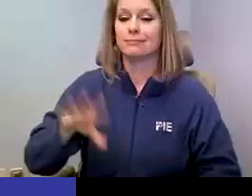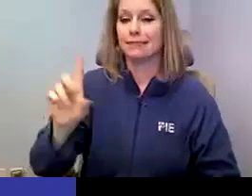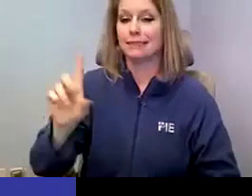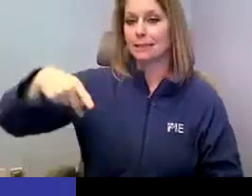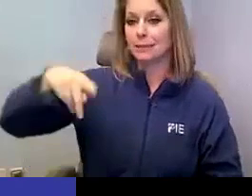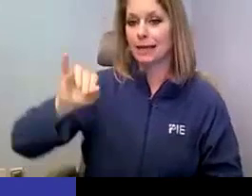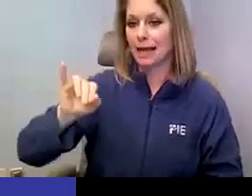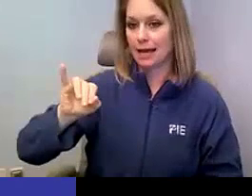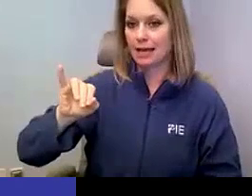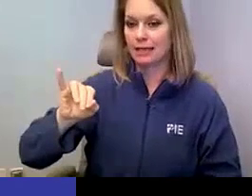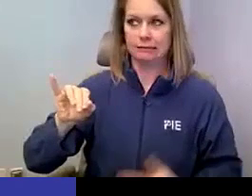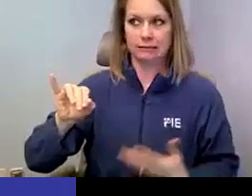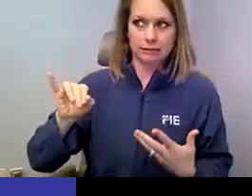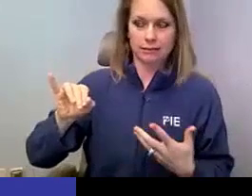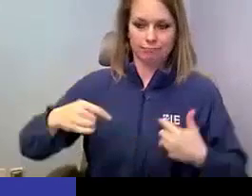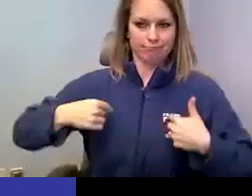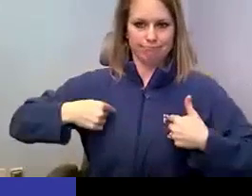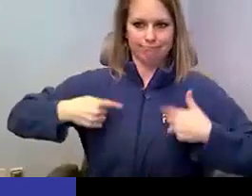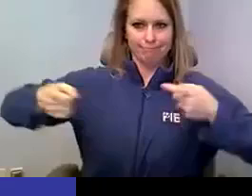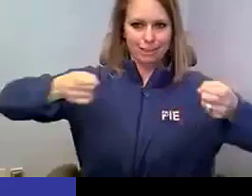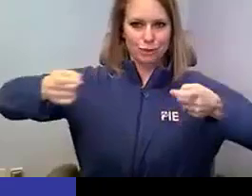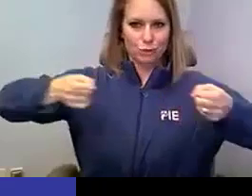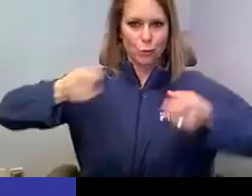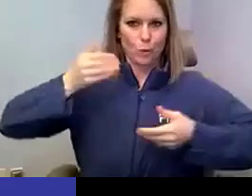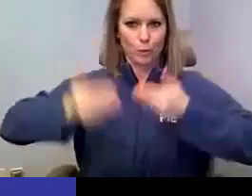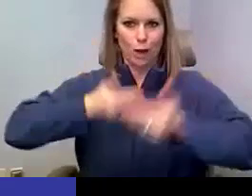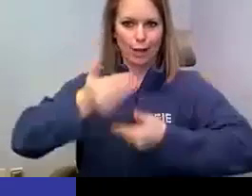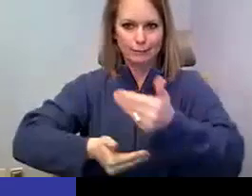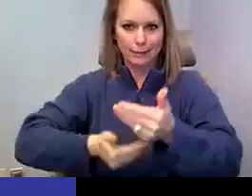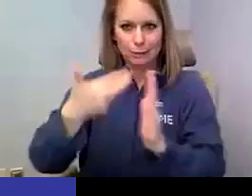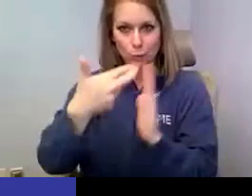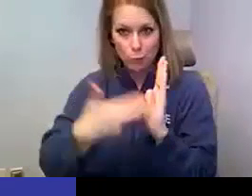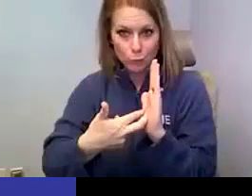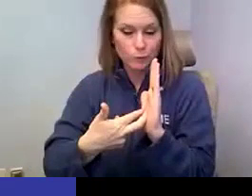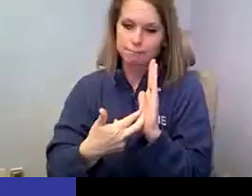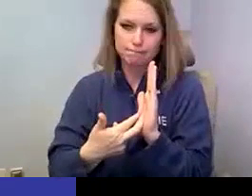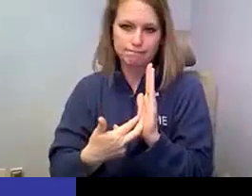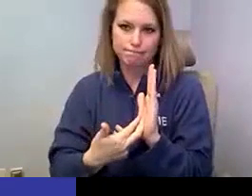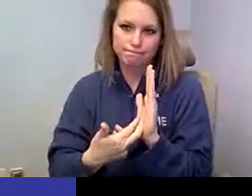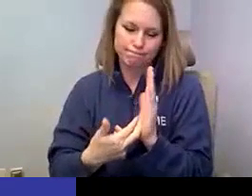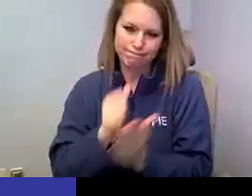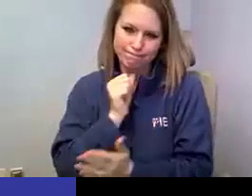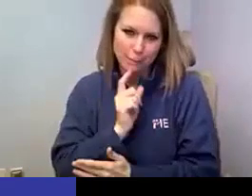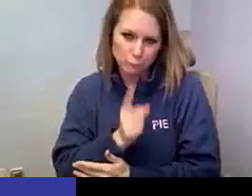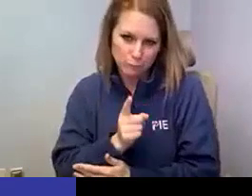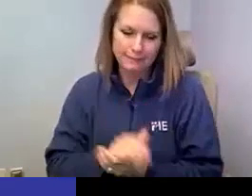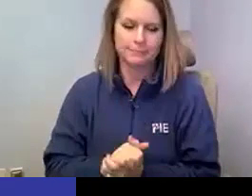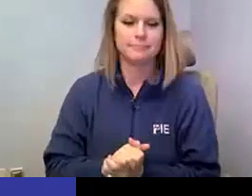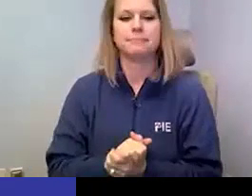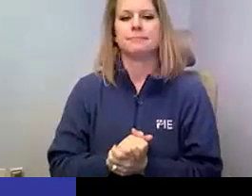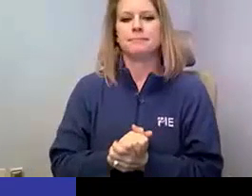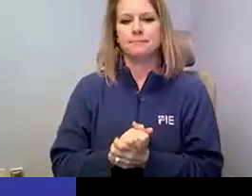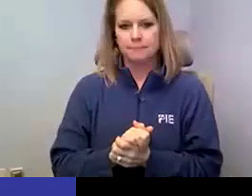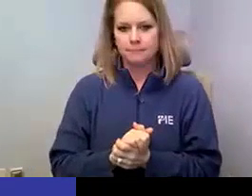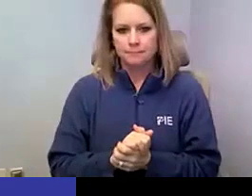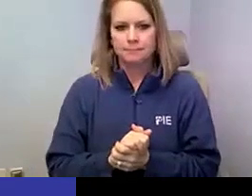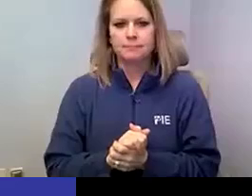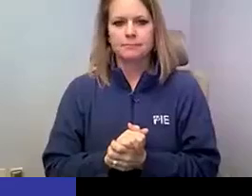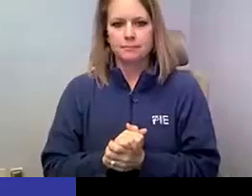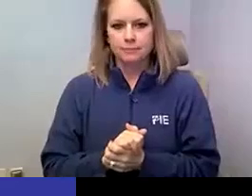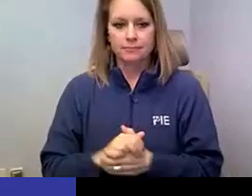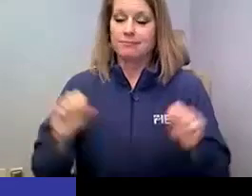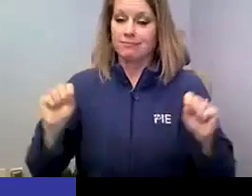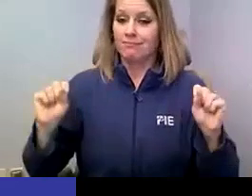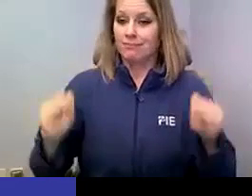not necessarily control the process of the rulemaking process. And at various points in the process that you can see on